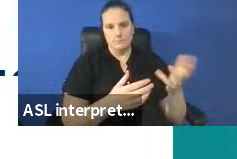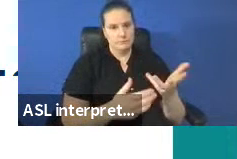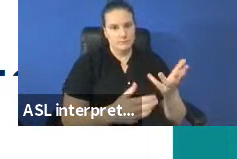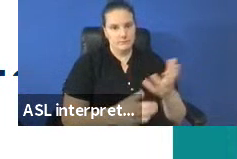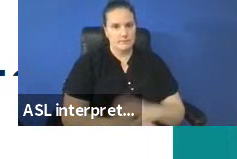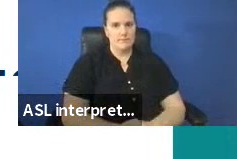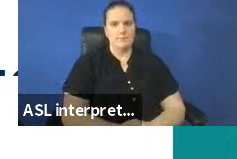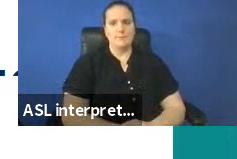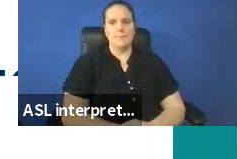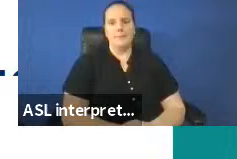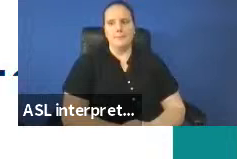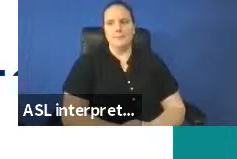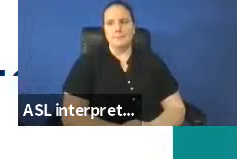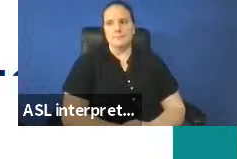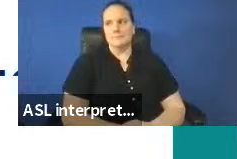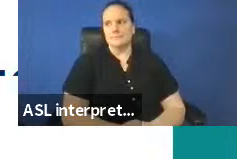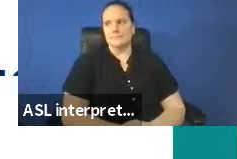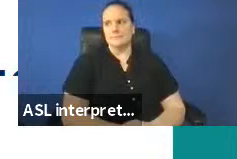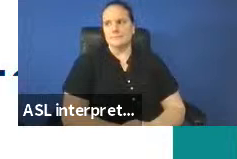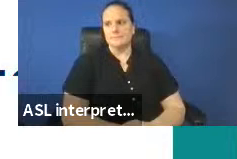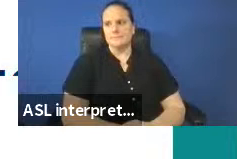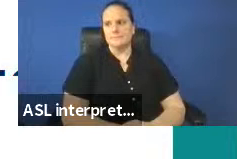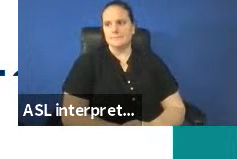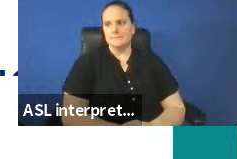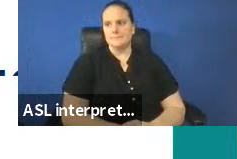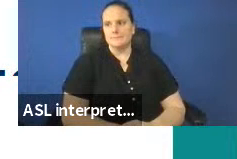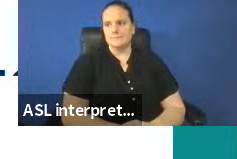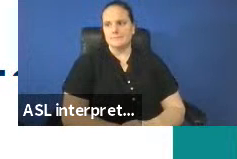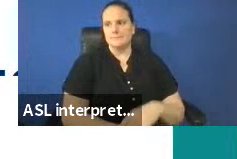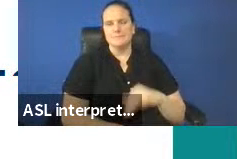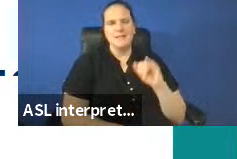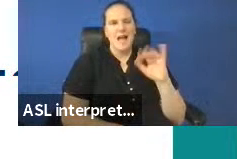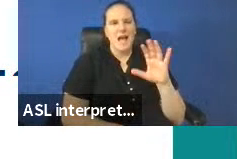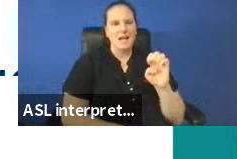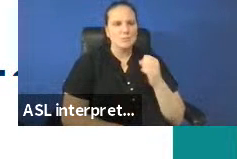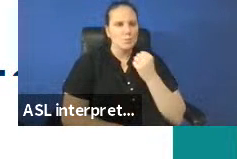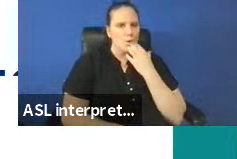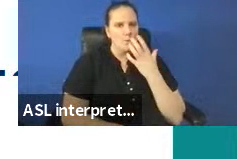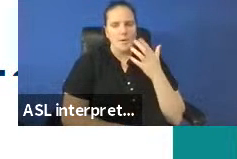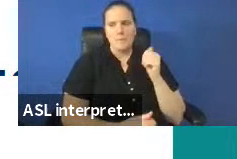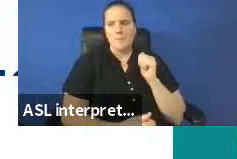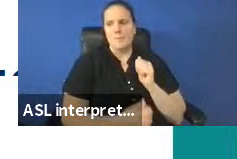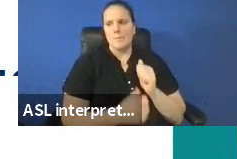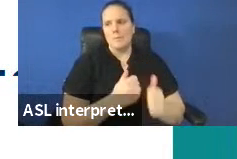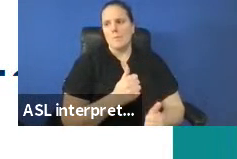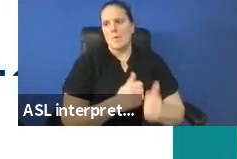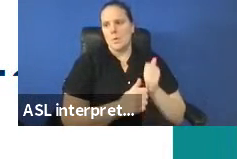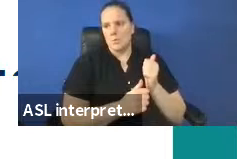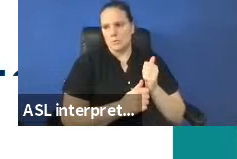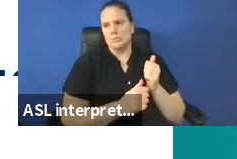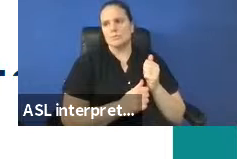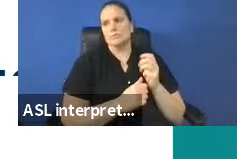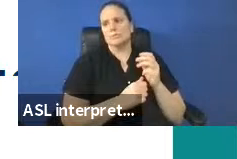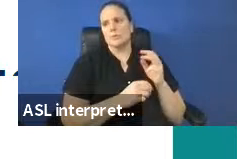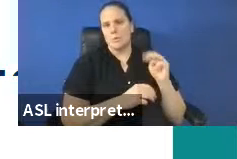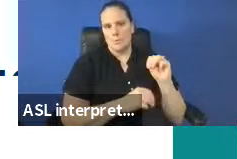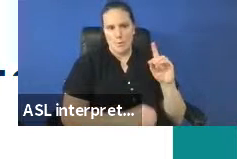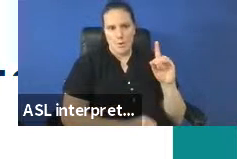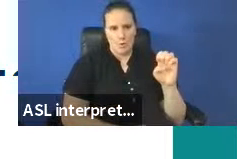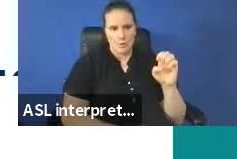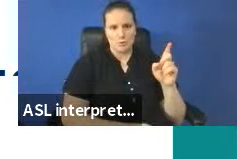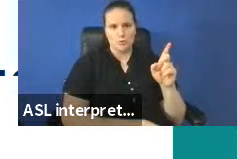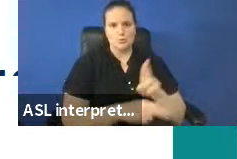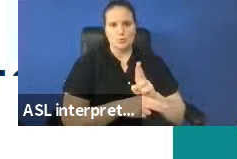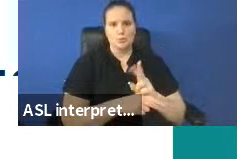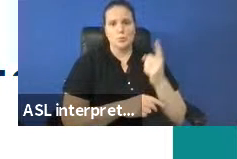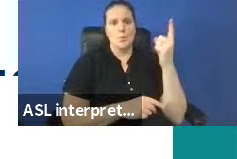And then we're going to just do a little bit ice warmer. What is the most modes you have used in one